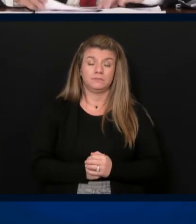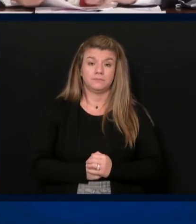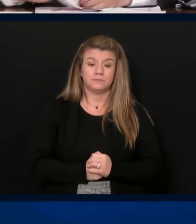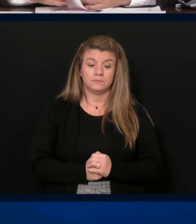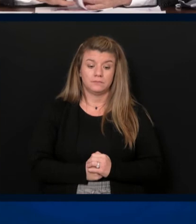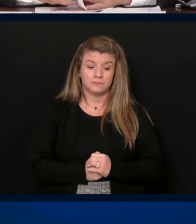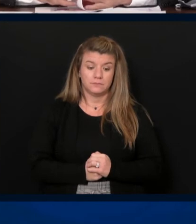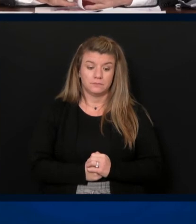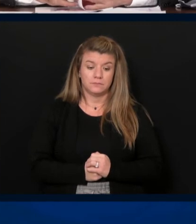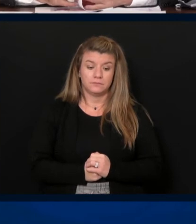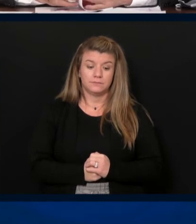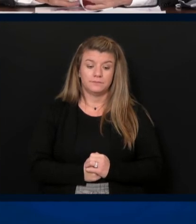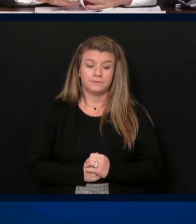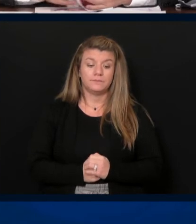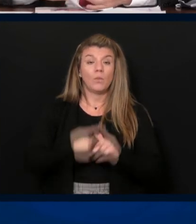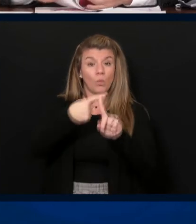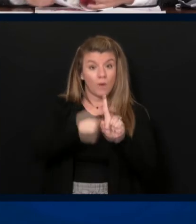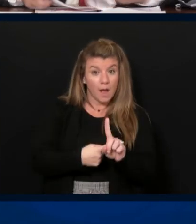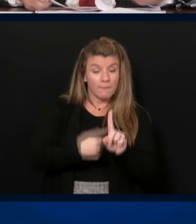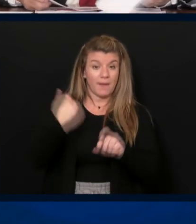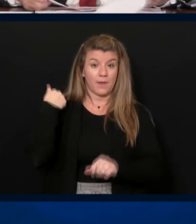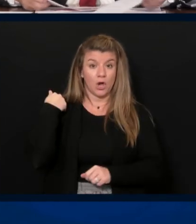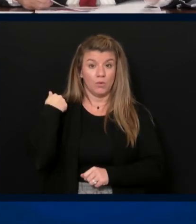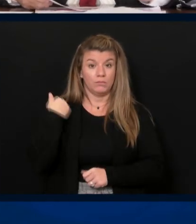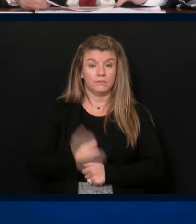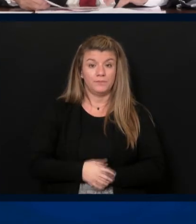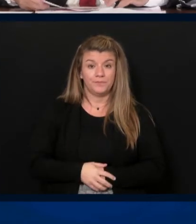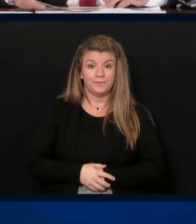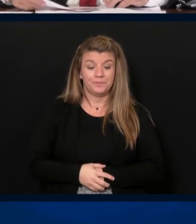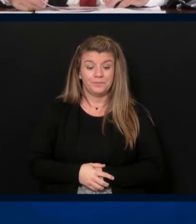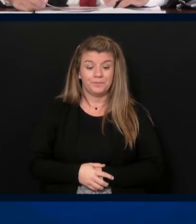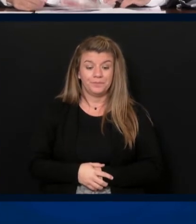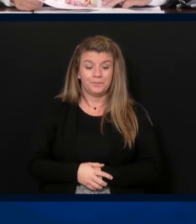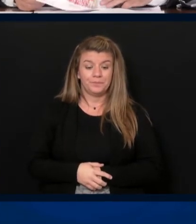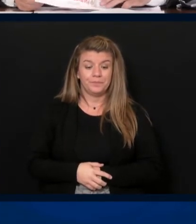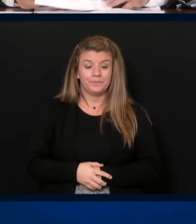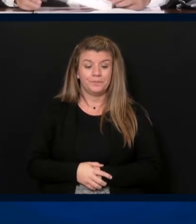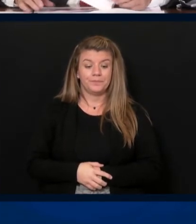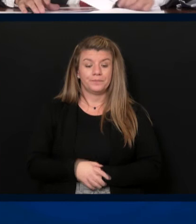you're at. 1 month ago, this is where we are.